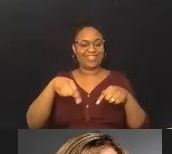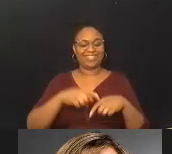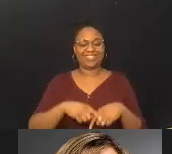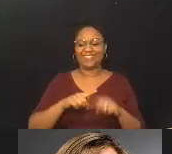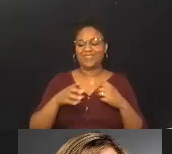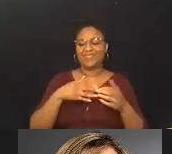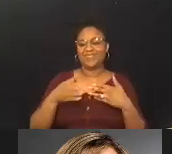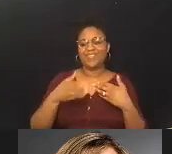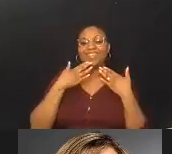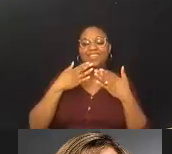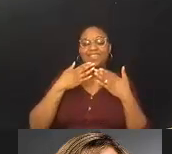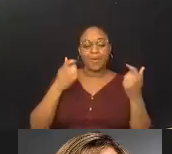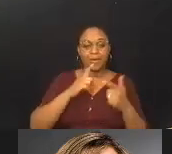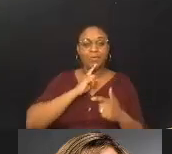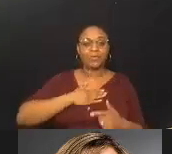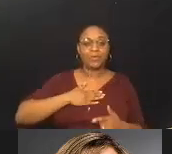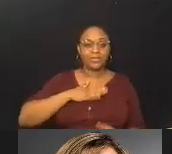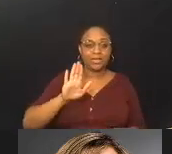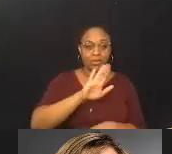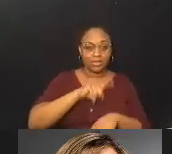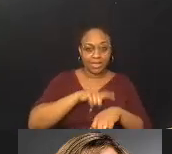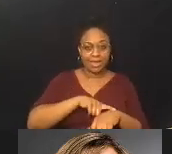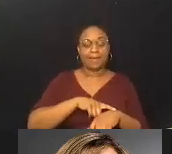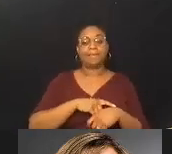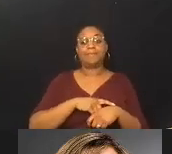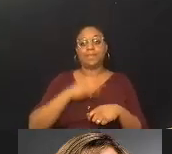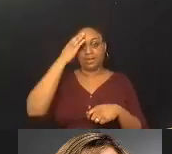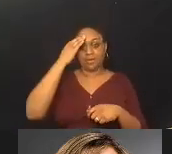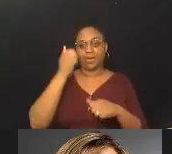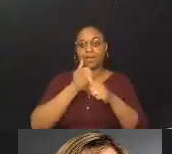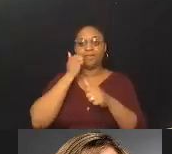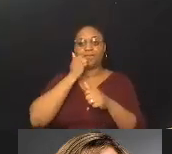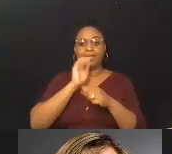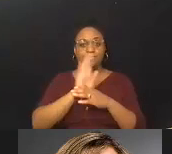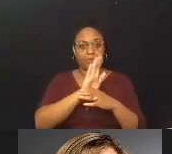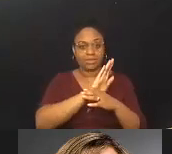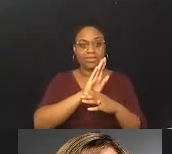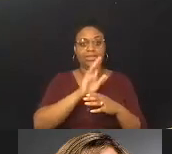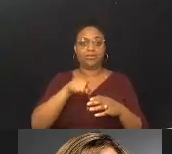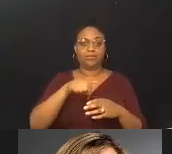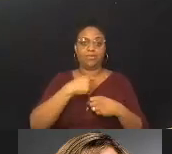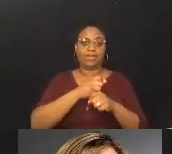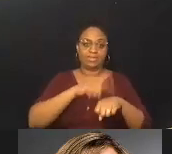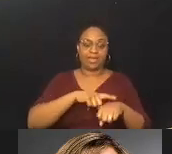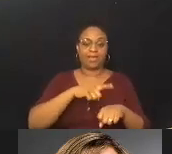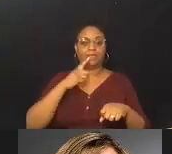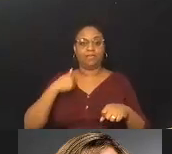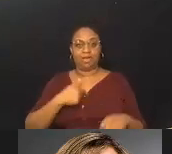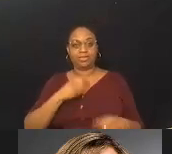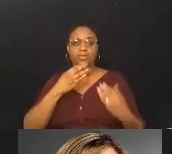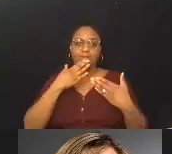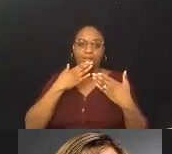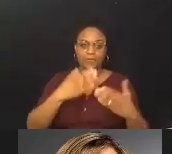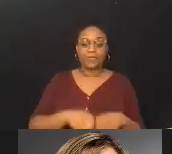and taking time out the busy day to make room for this. All right. So yeah, without